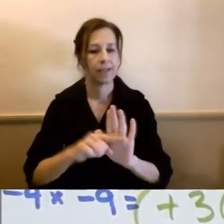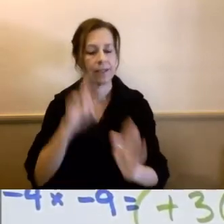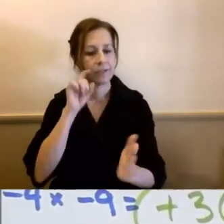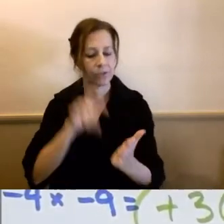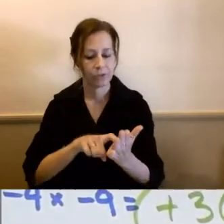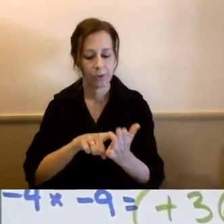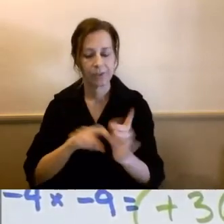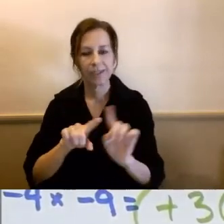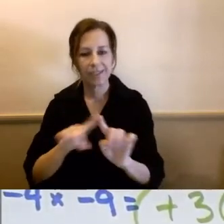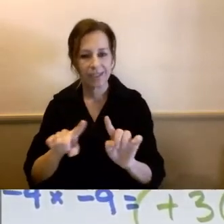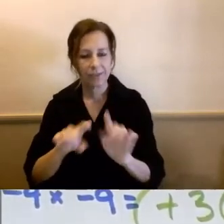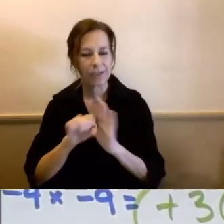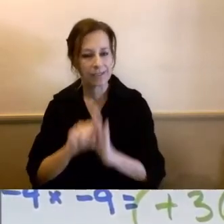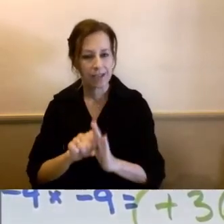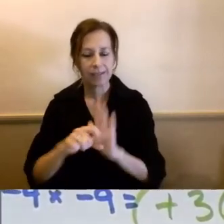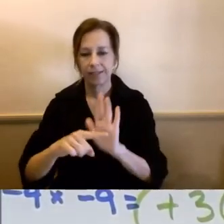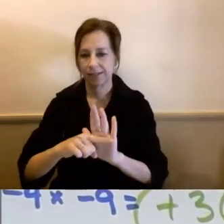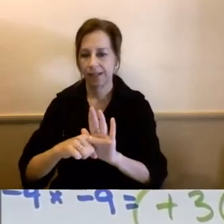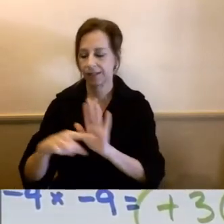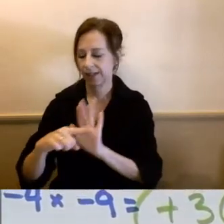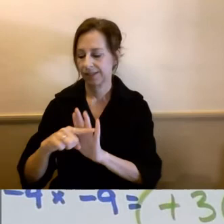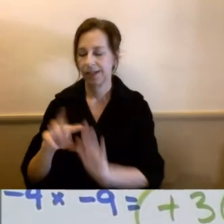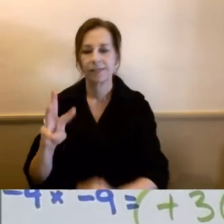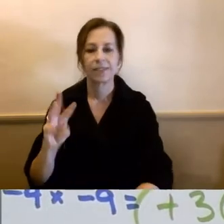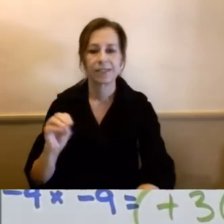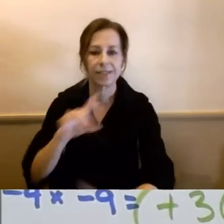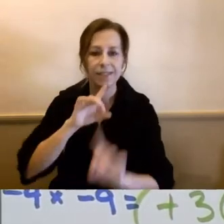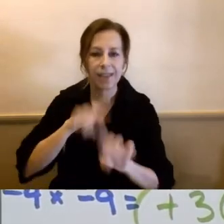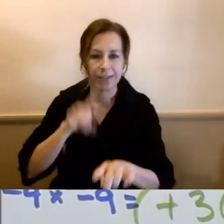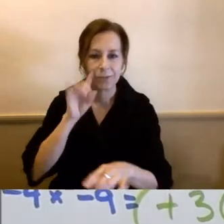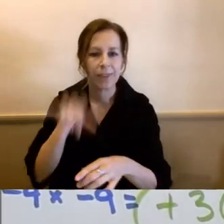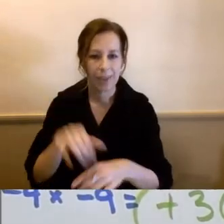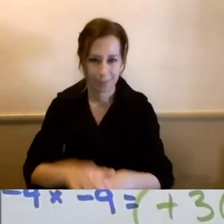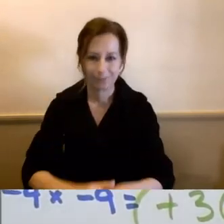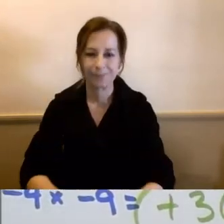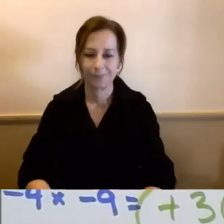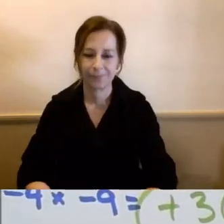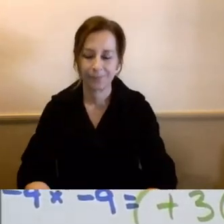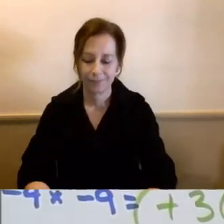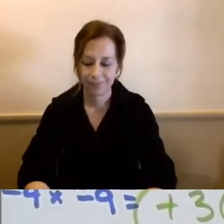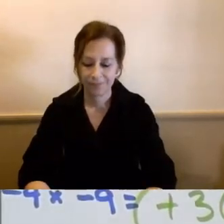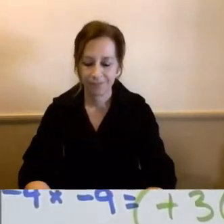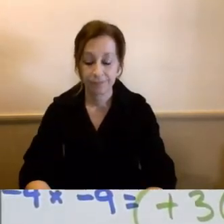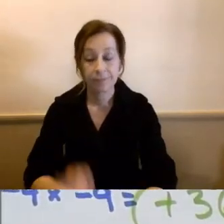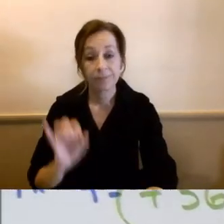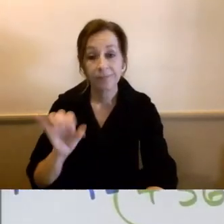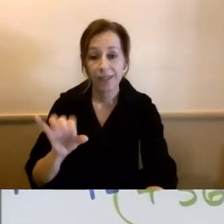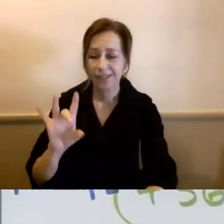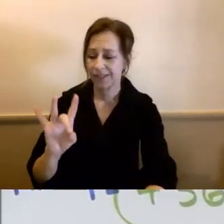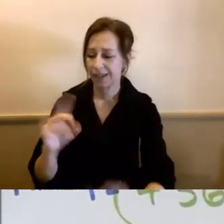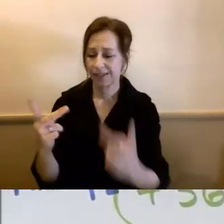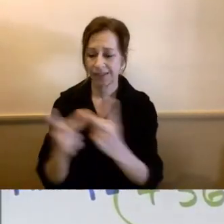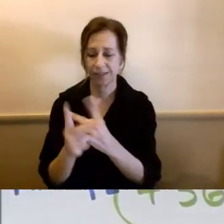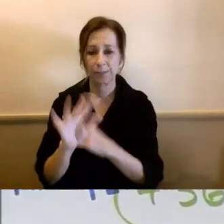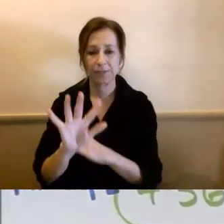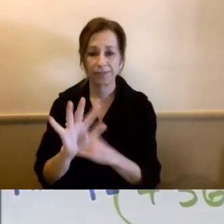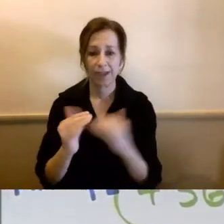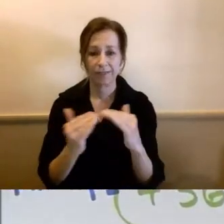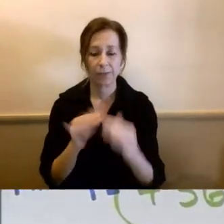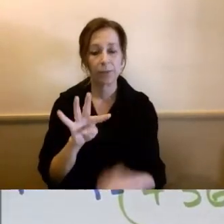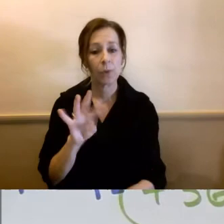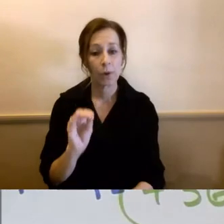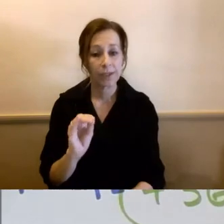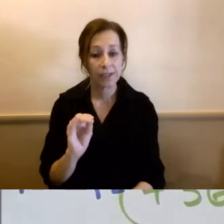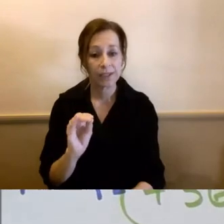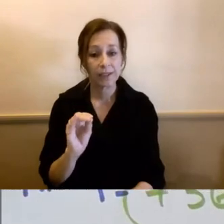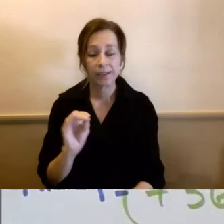negative. Look, different signs, negative. So negative 60 is your answer for that one. This one, 8 times 5 is